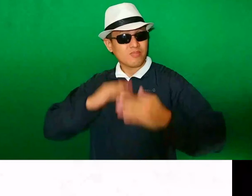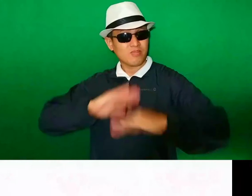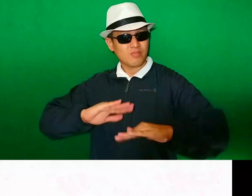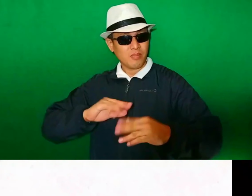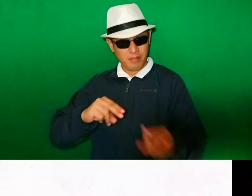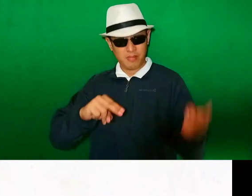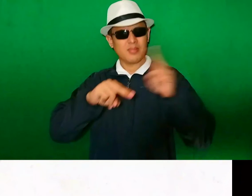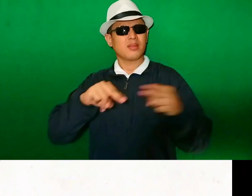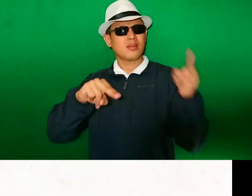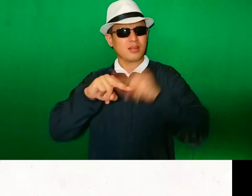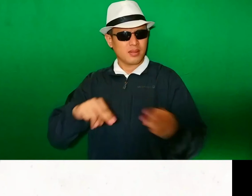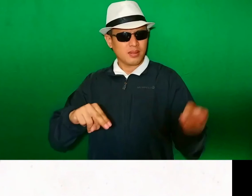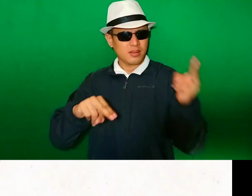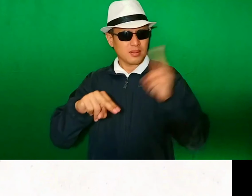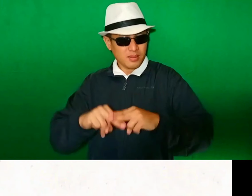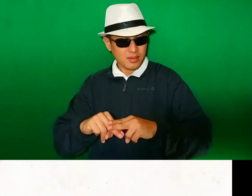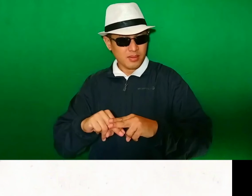notice.